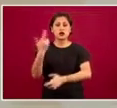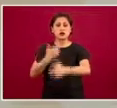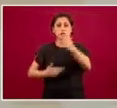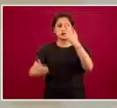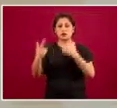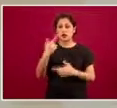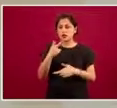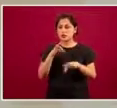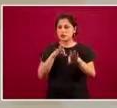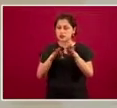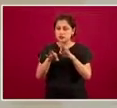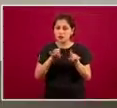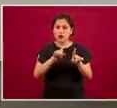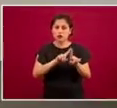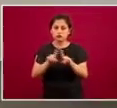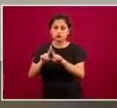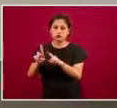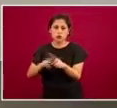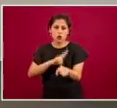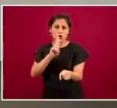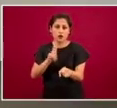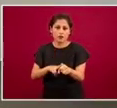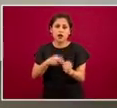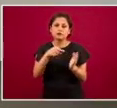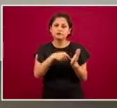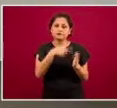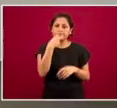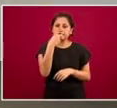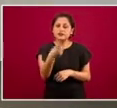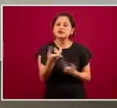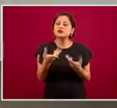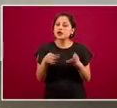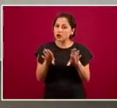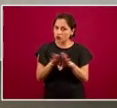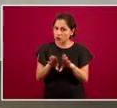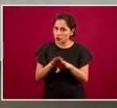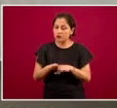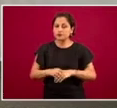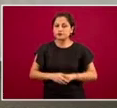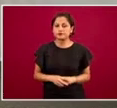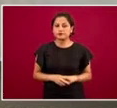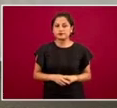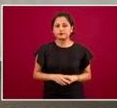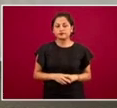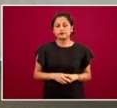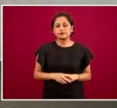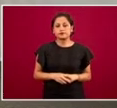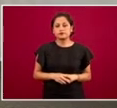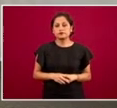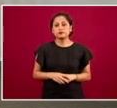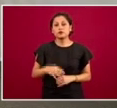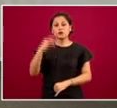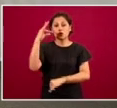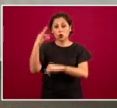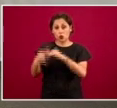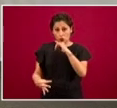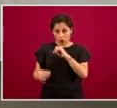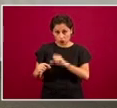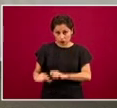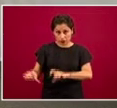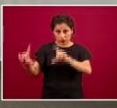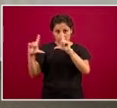but when they go back to work and when they reopen and start operation,